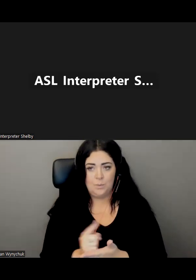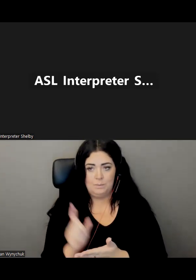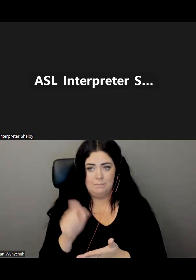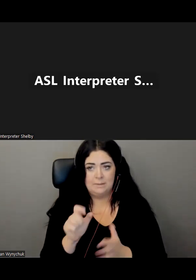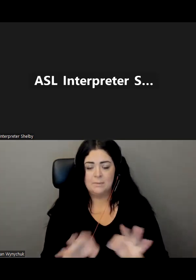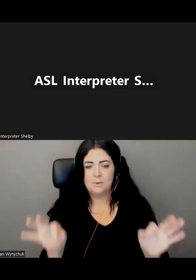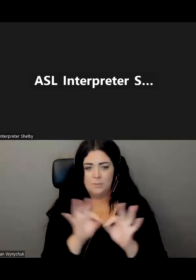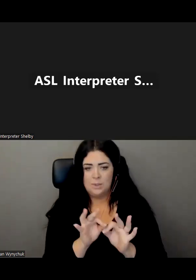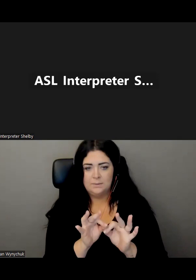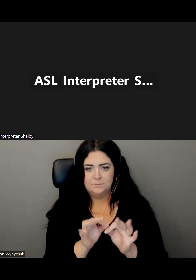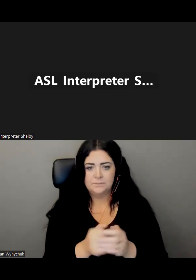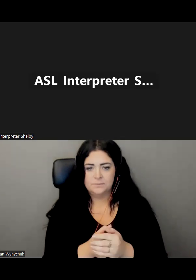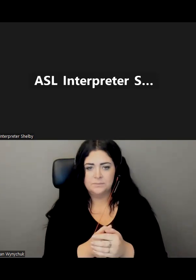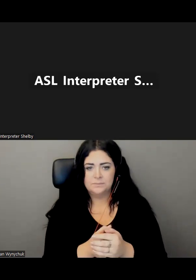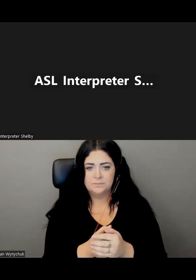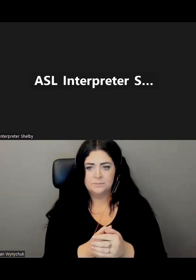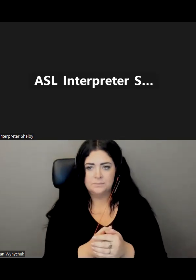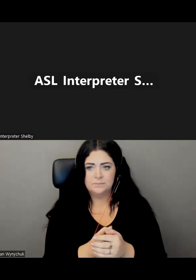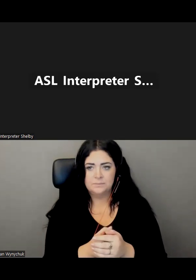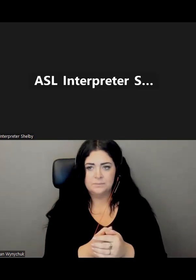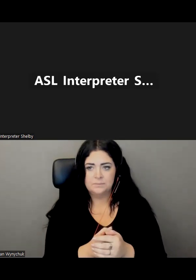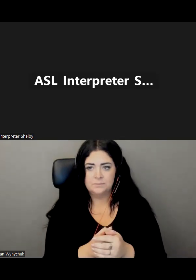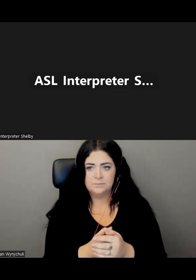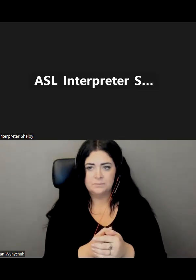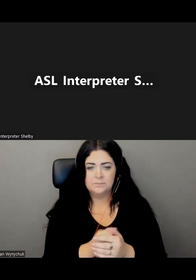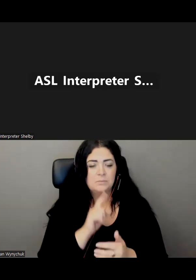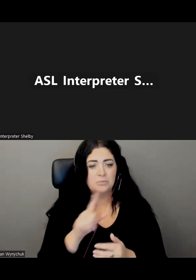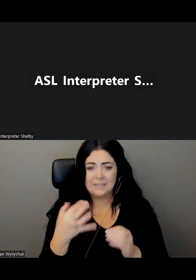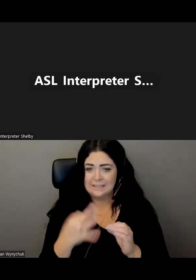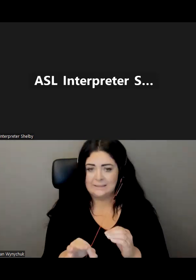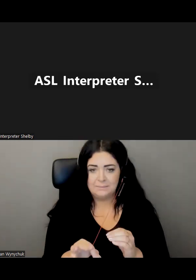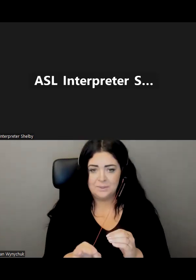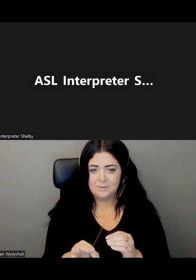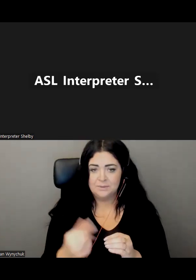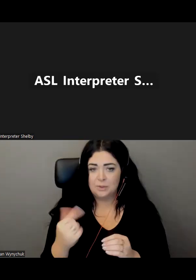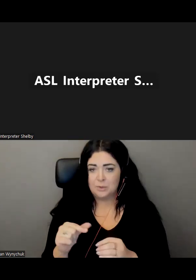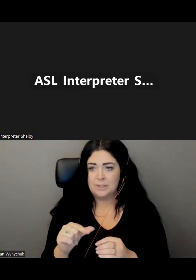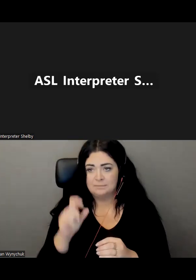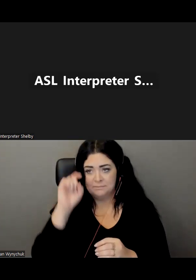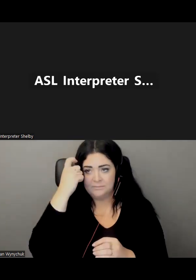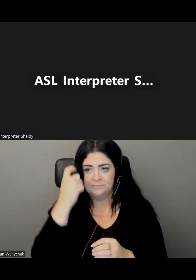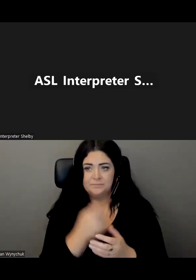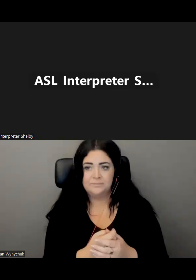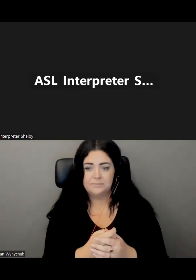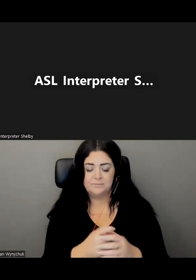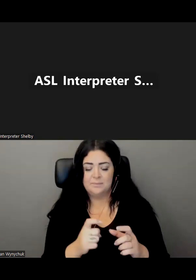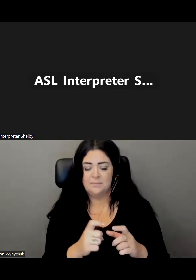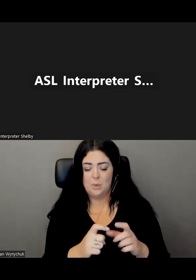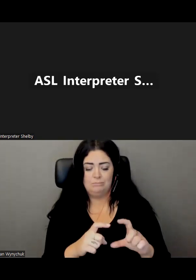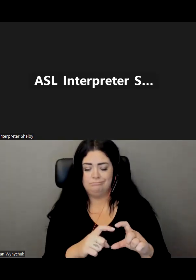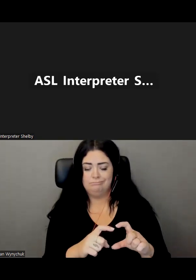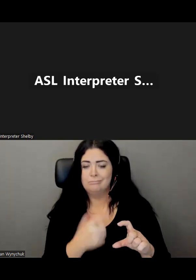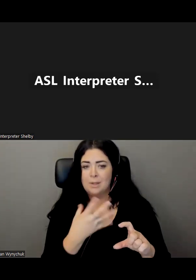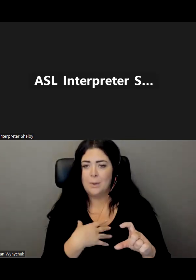most important thing. Other than that, it is very, very simple to do the green onions. You just put the ends that you don't even use